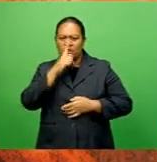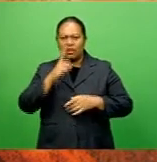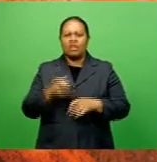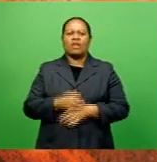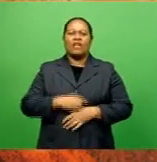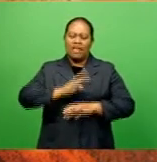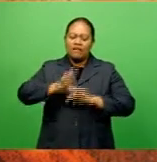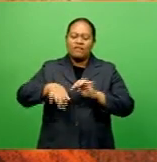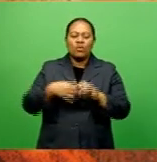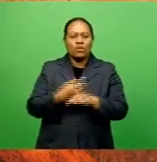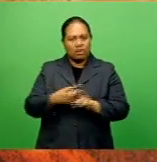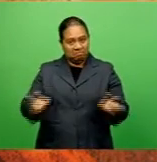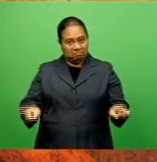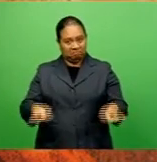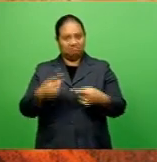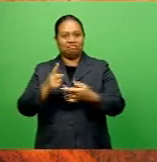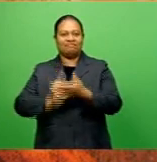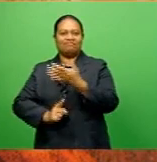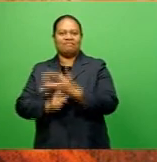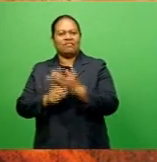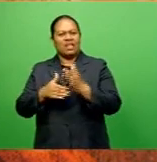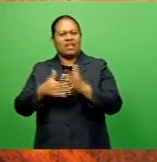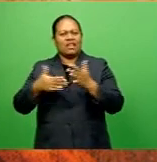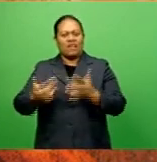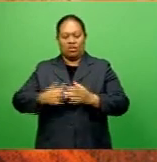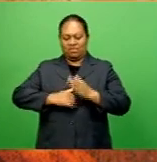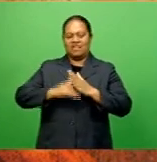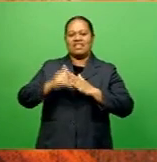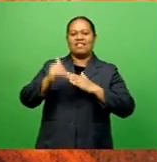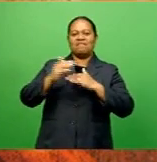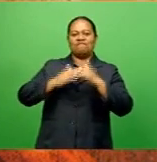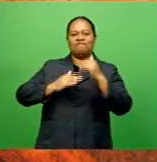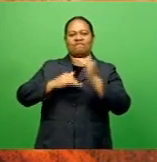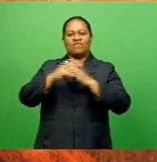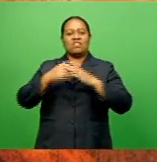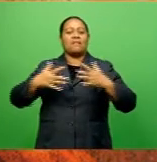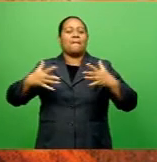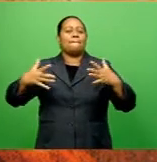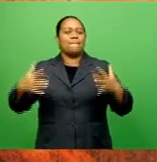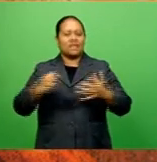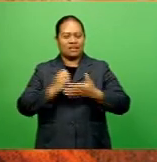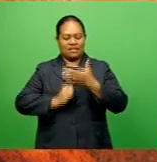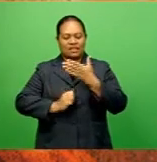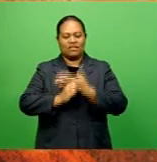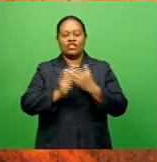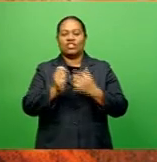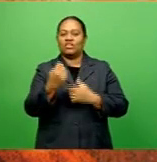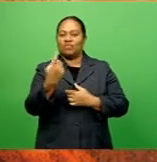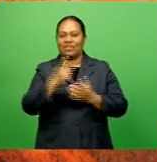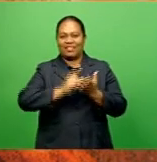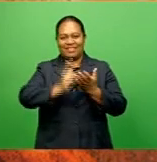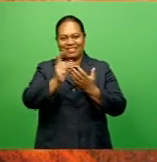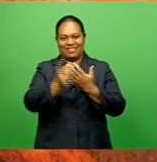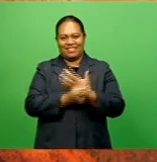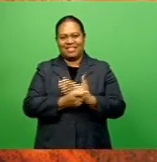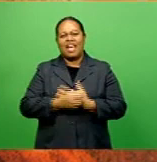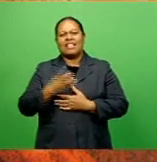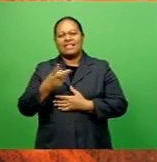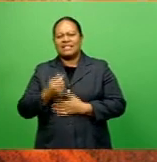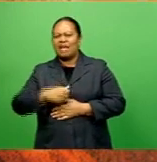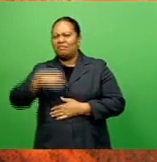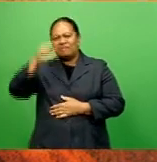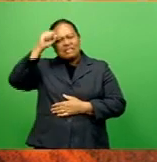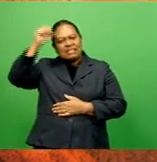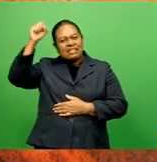weekly competitions, but now with the hype already building for one of the biggest events on the Term 1 calendar, some former Fiji